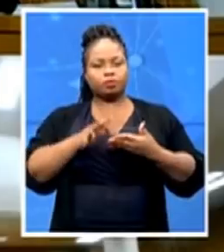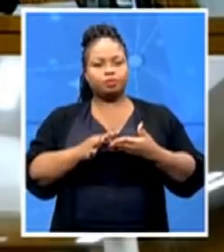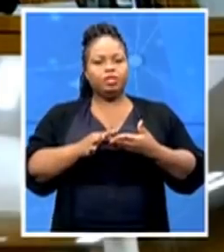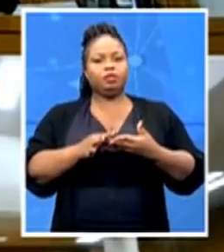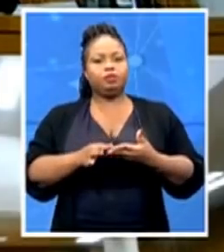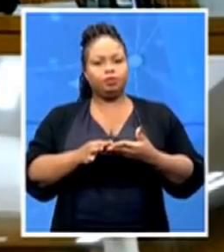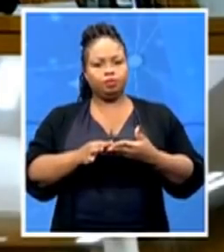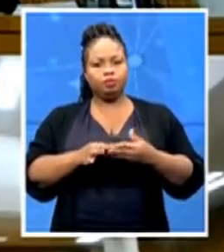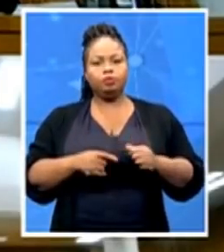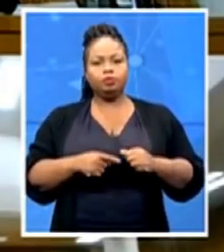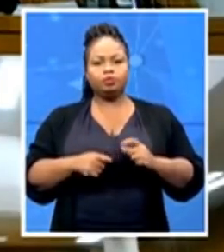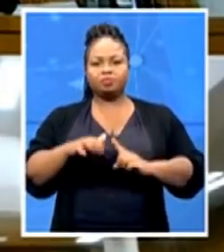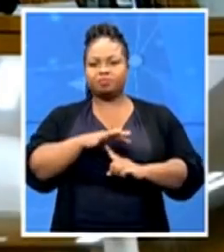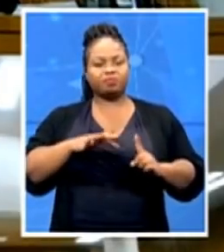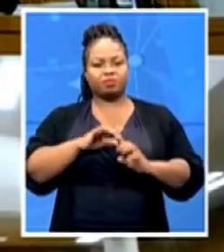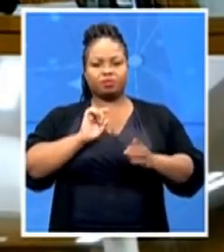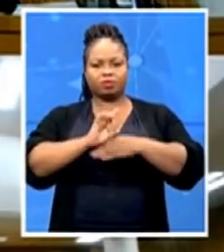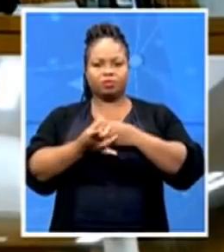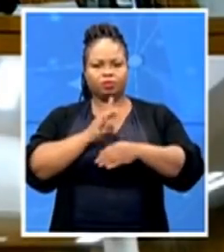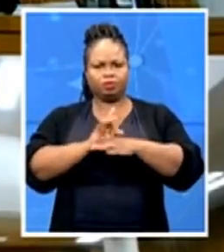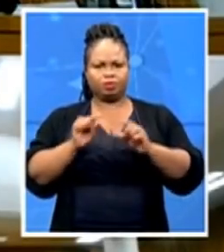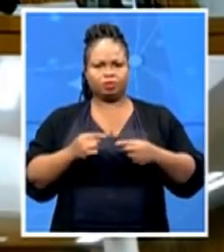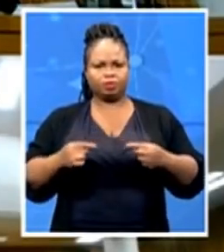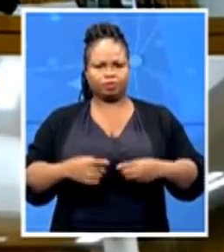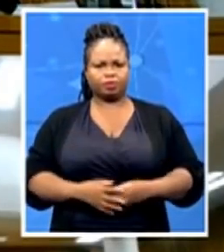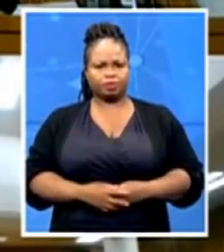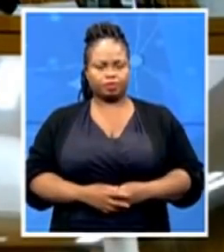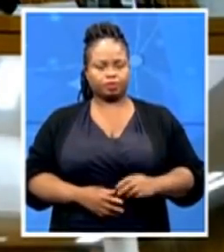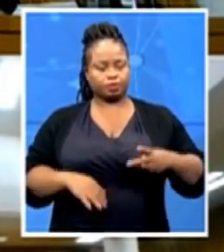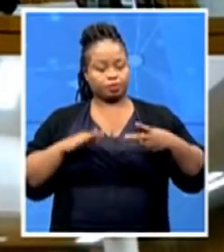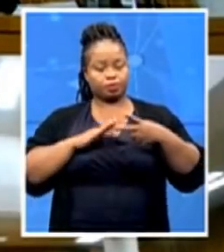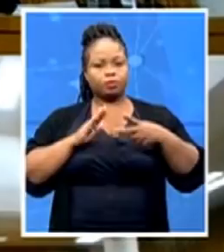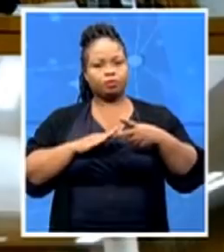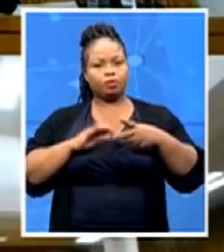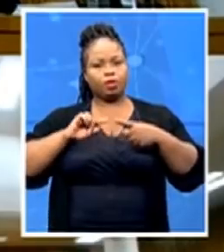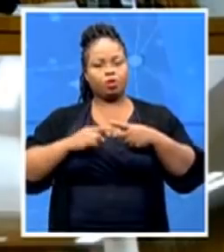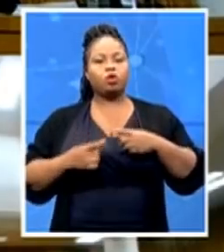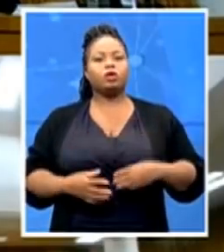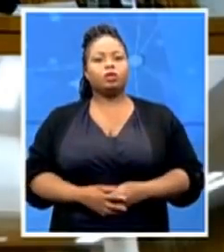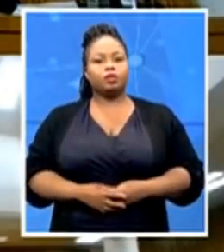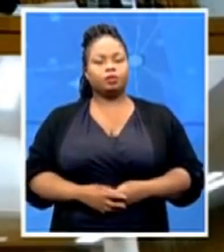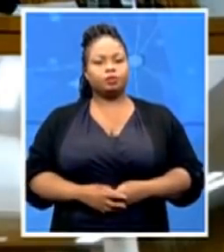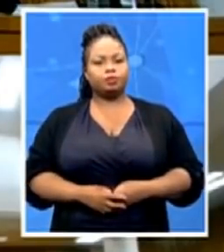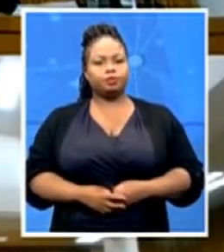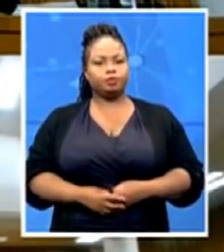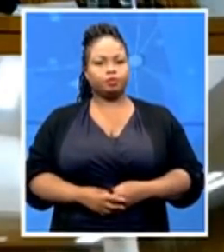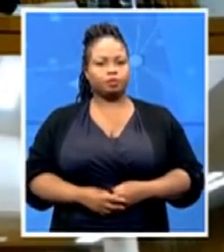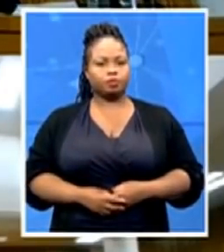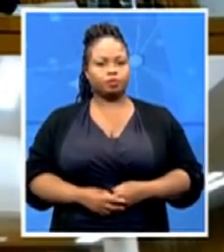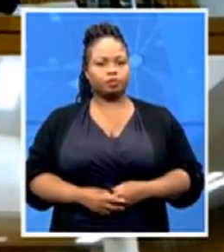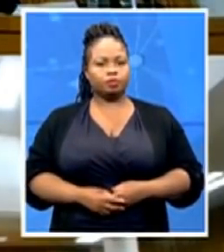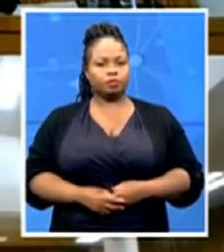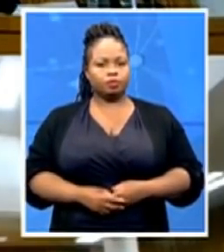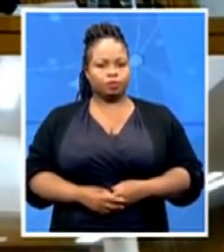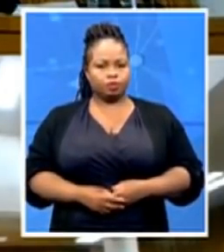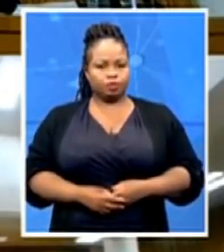them. The second point raised in this regard is that it's contended